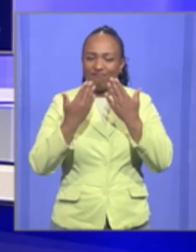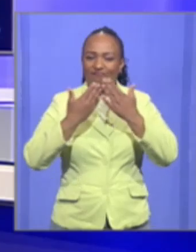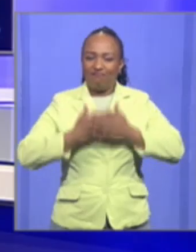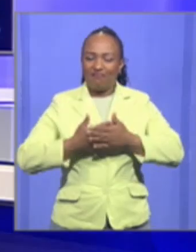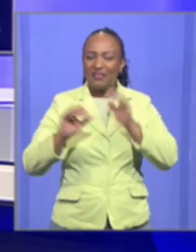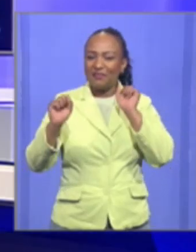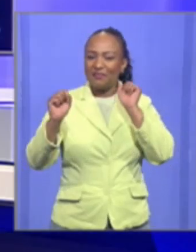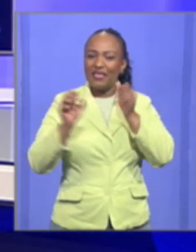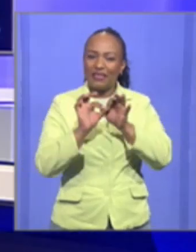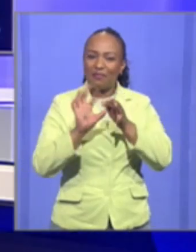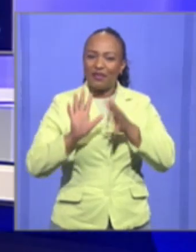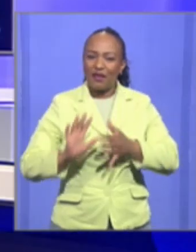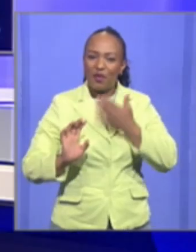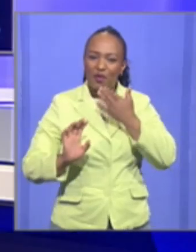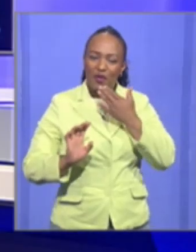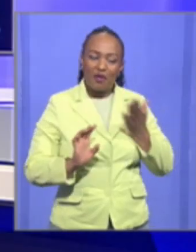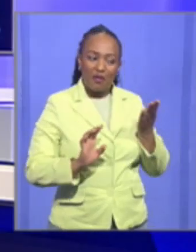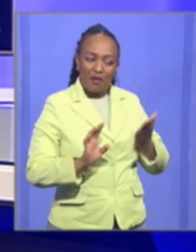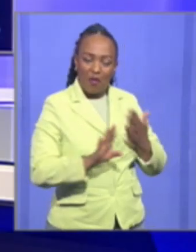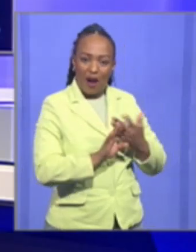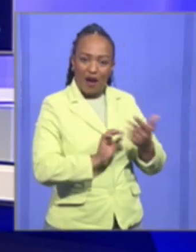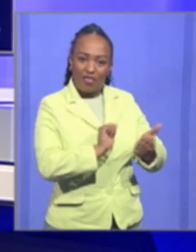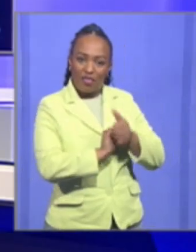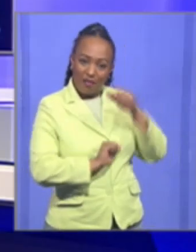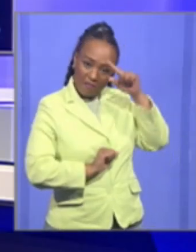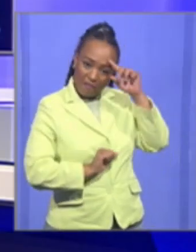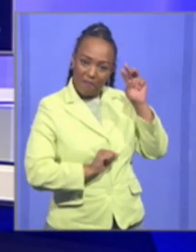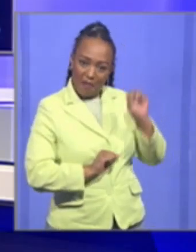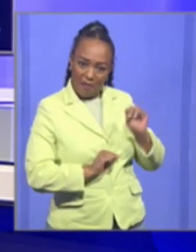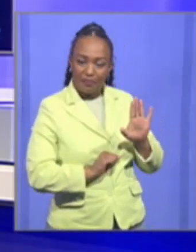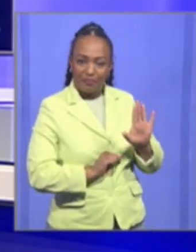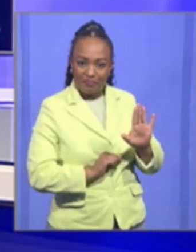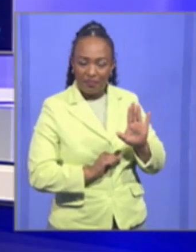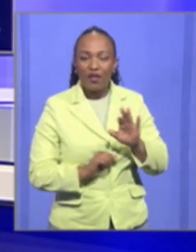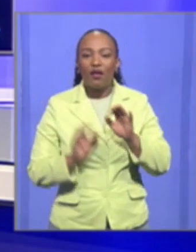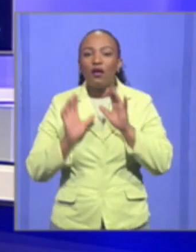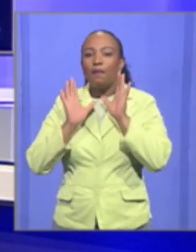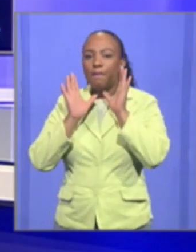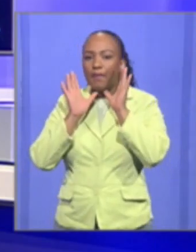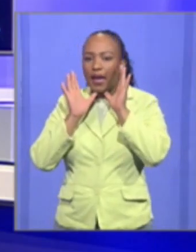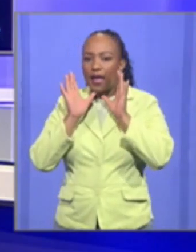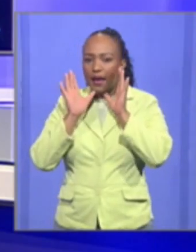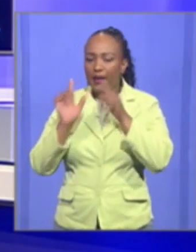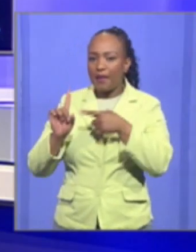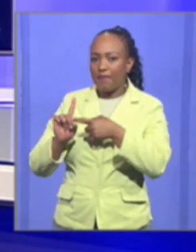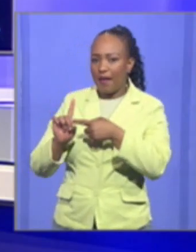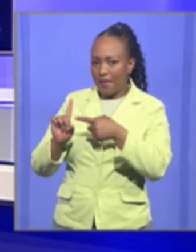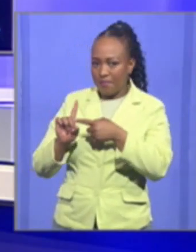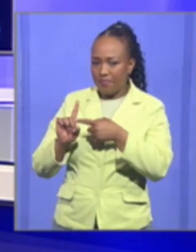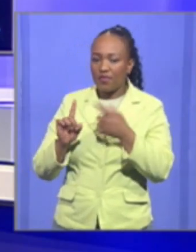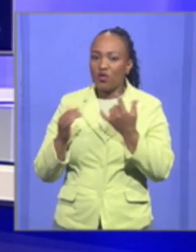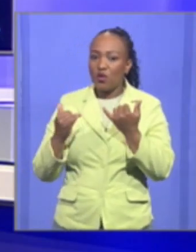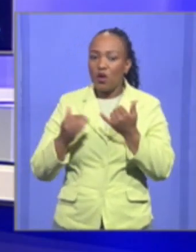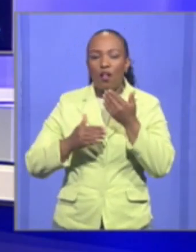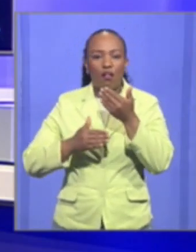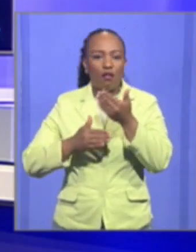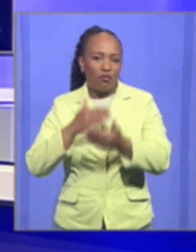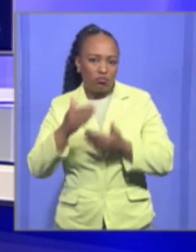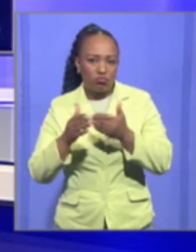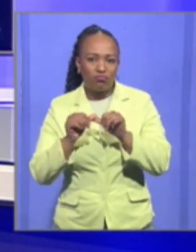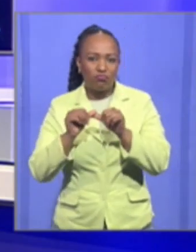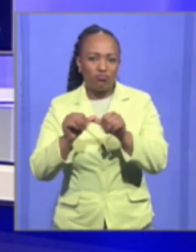sweretsela le mošomi mmogo wa polelo ya diatla Mpho Teme. Julius Malema o tšwela pele go katana le go phumula